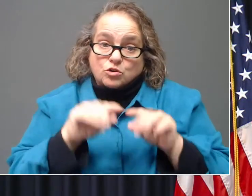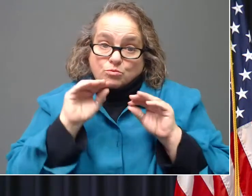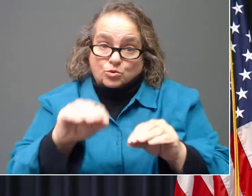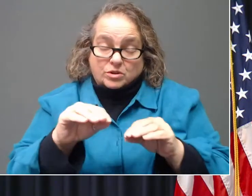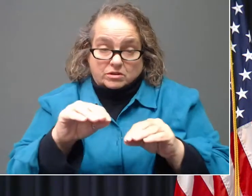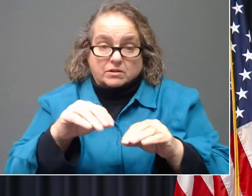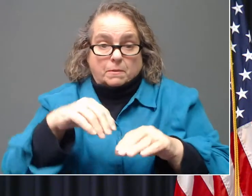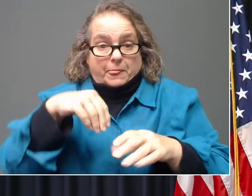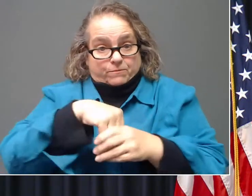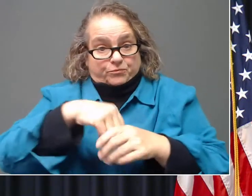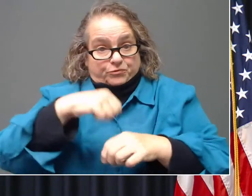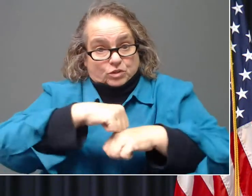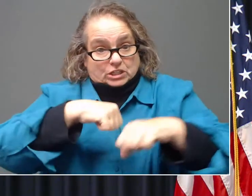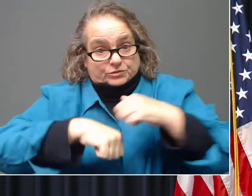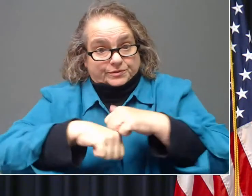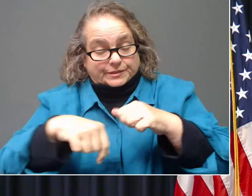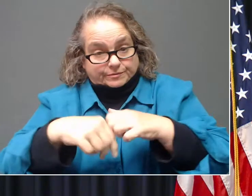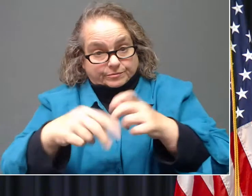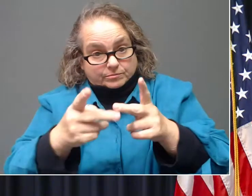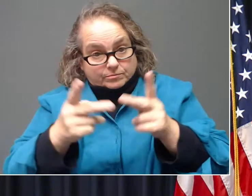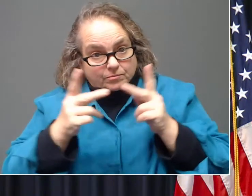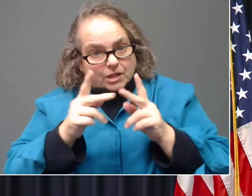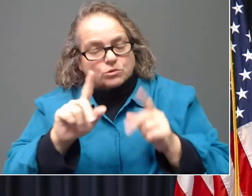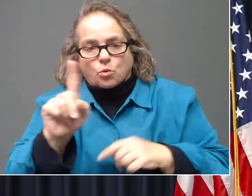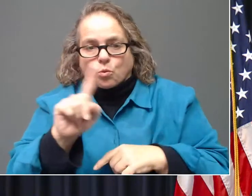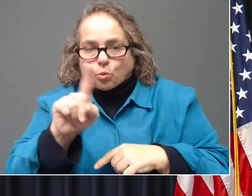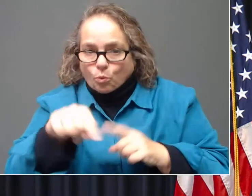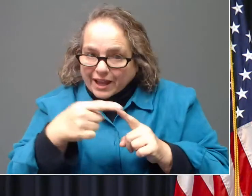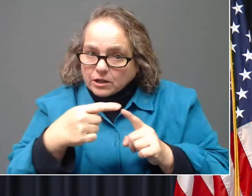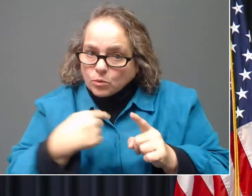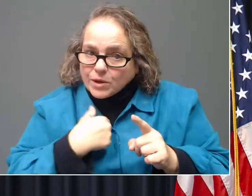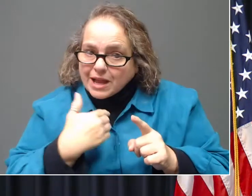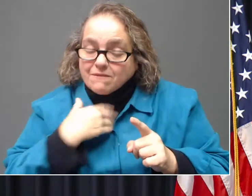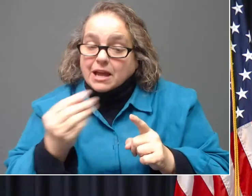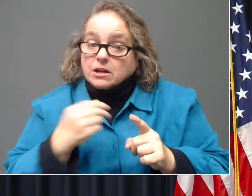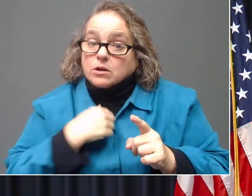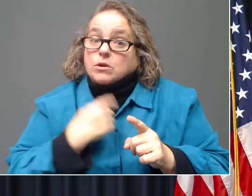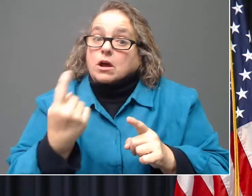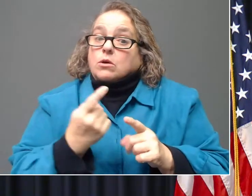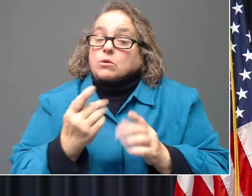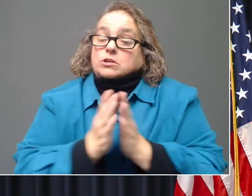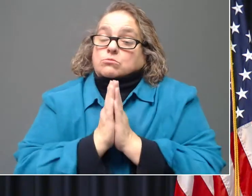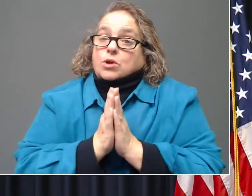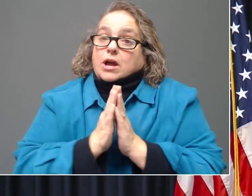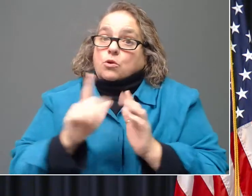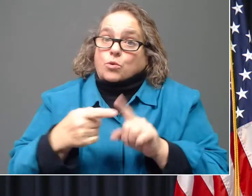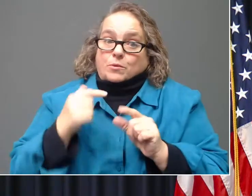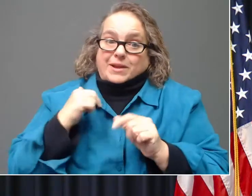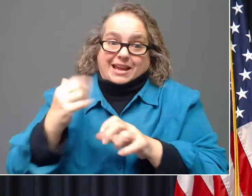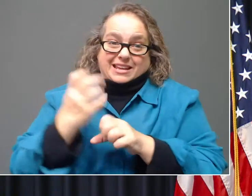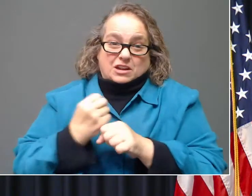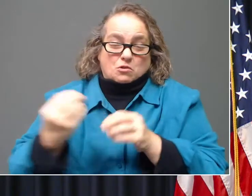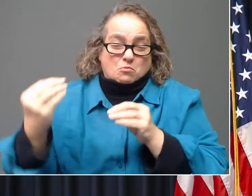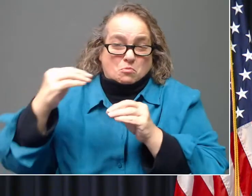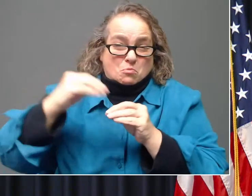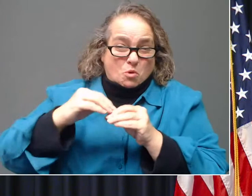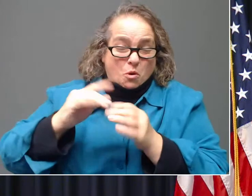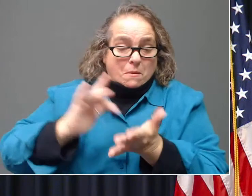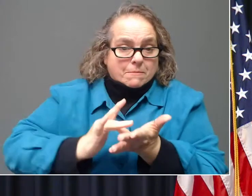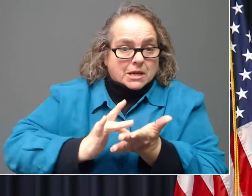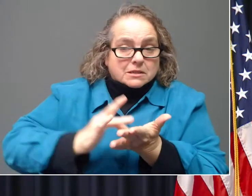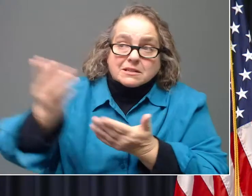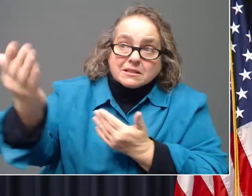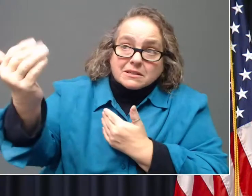to where when we have, and we pray for this, significantly more vaccine supply that comes, that we can get it